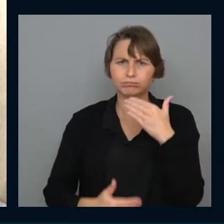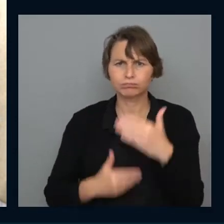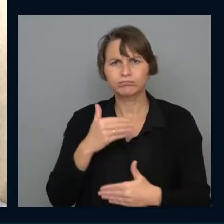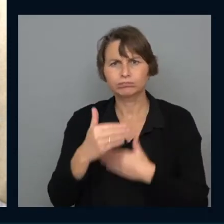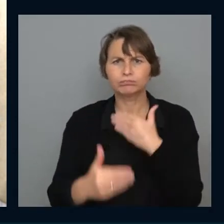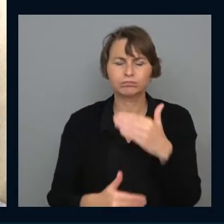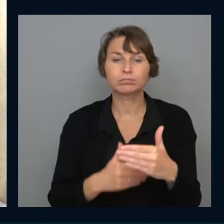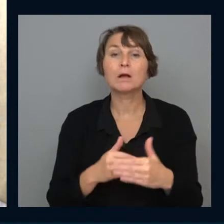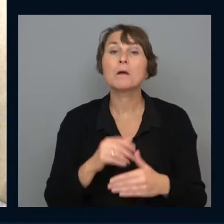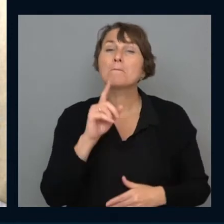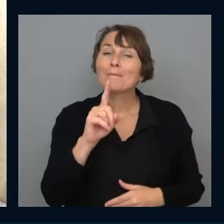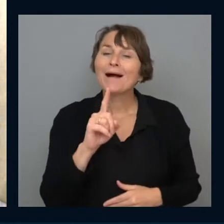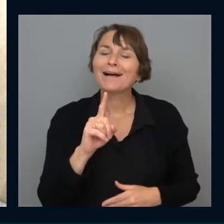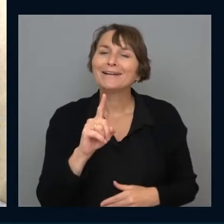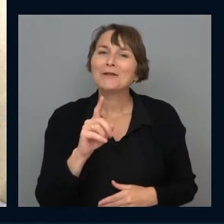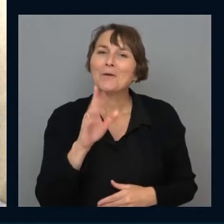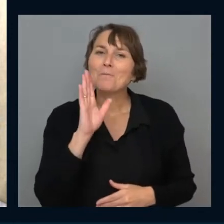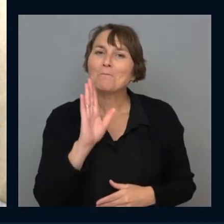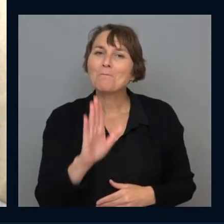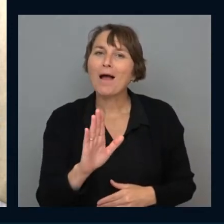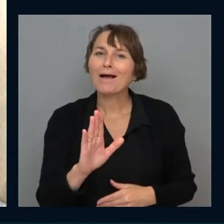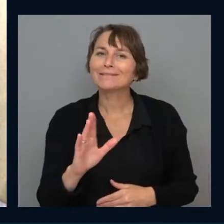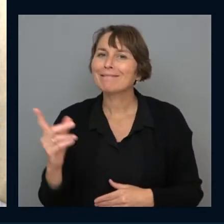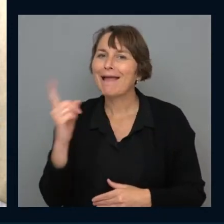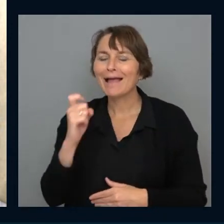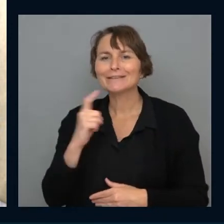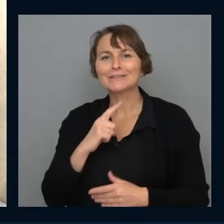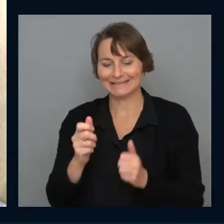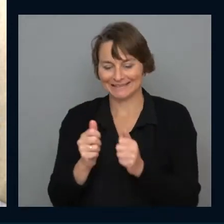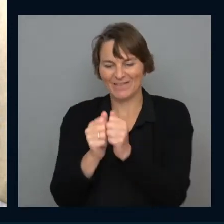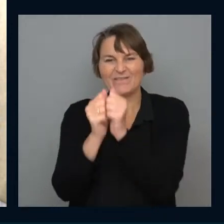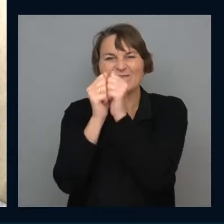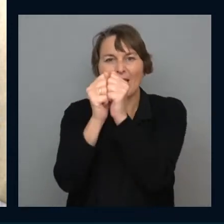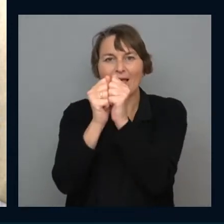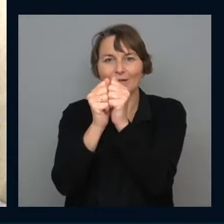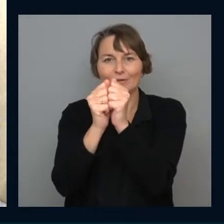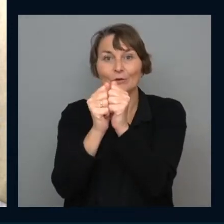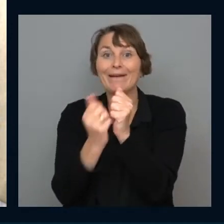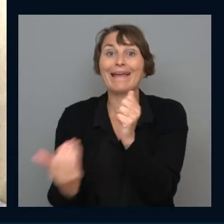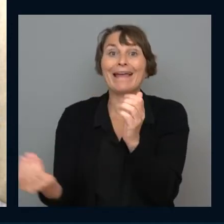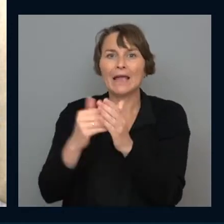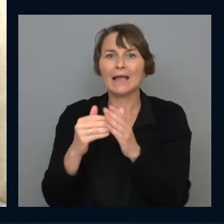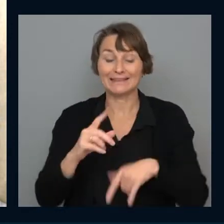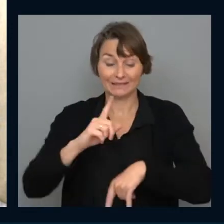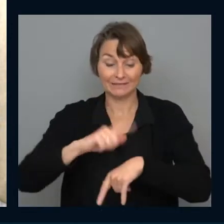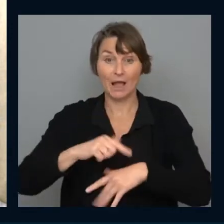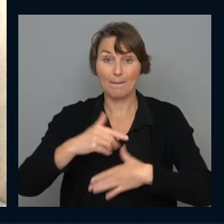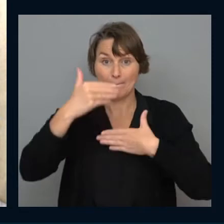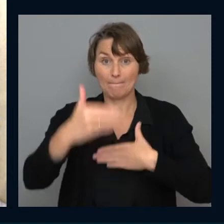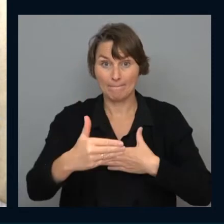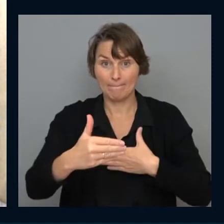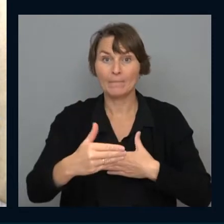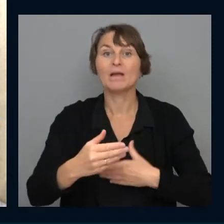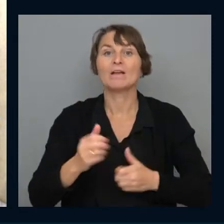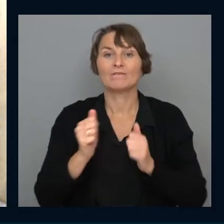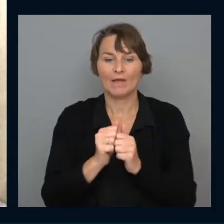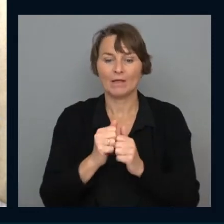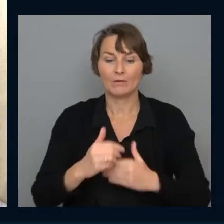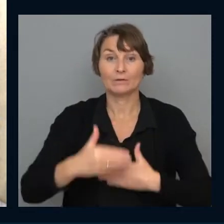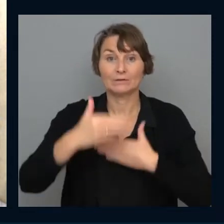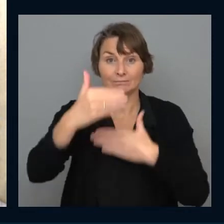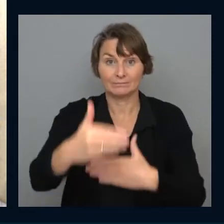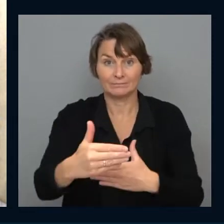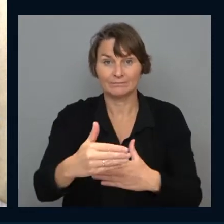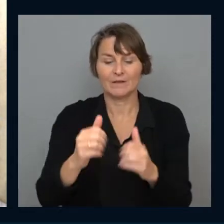to ask is, are you delivering value? Sprint after sprint after sprint. Another thing that I always check is, hey, at the end